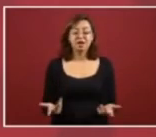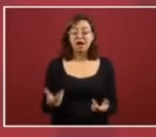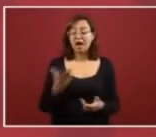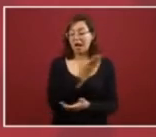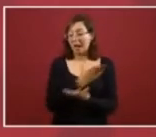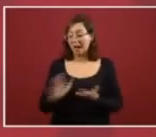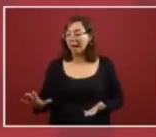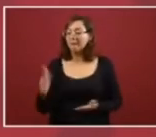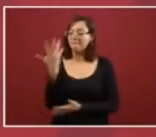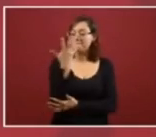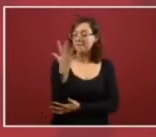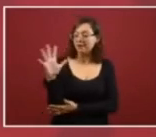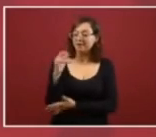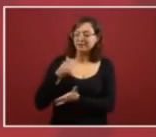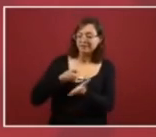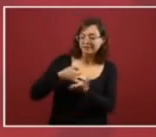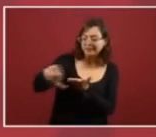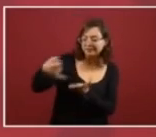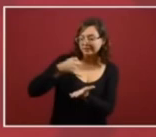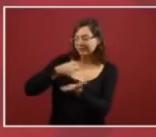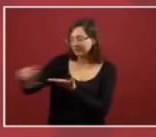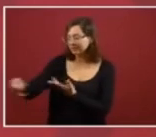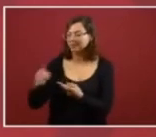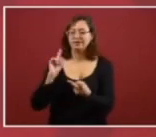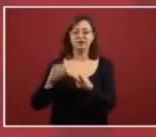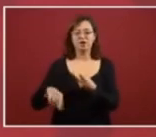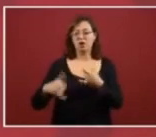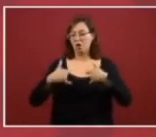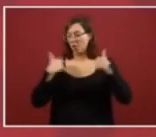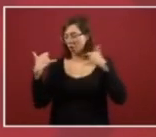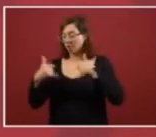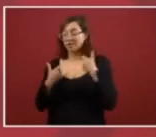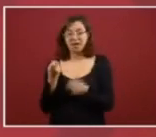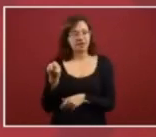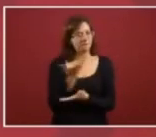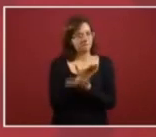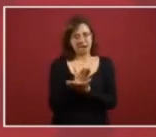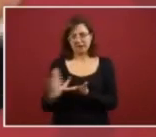vida, planting lo de los jóvenes, life, the youth, 900,000.